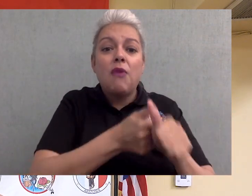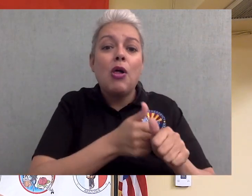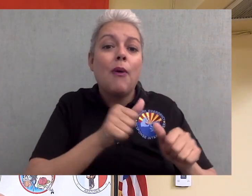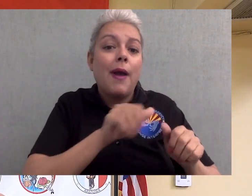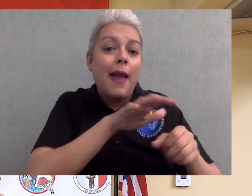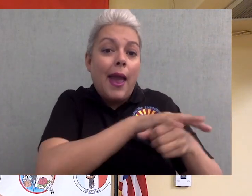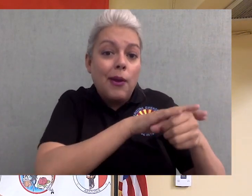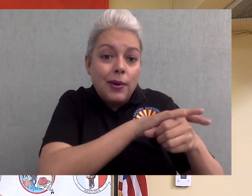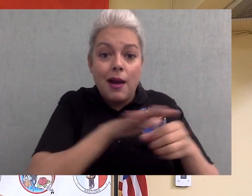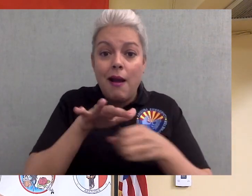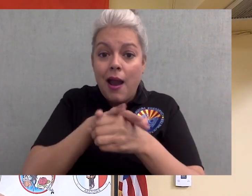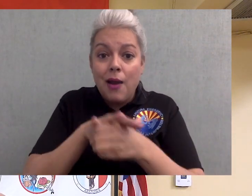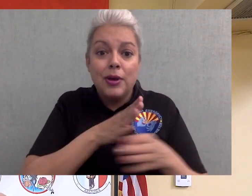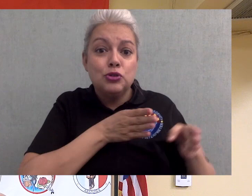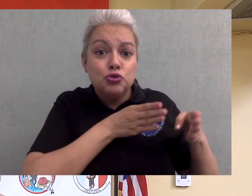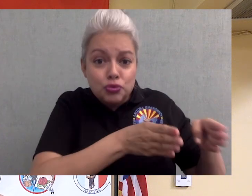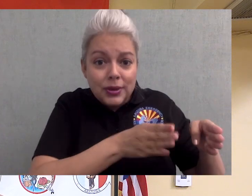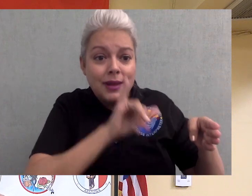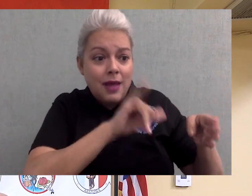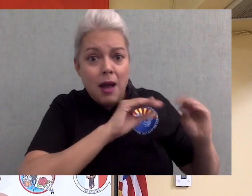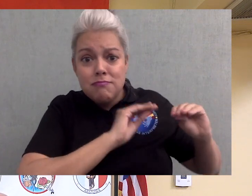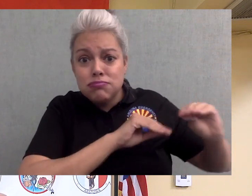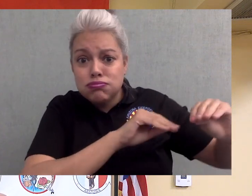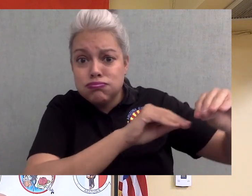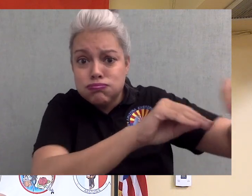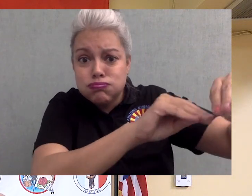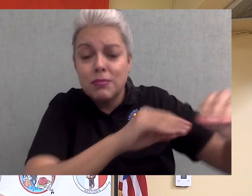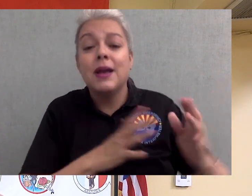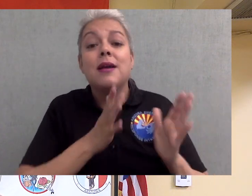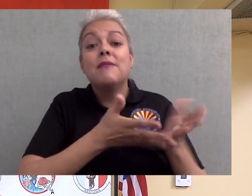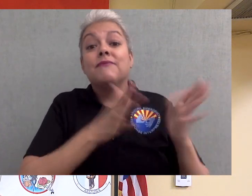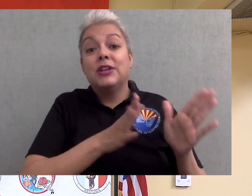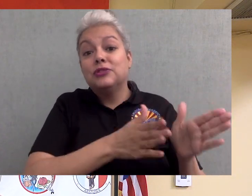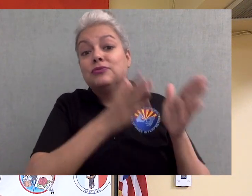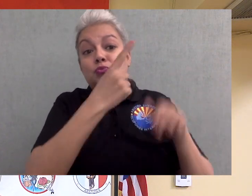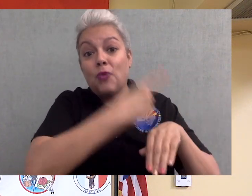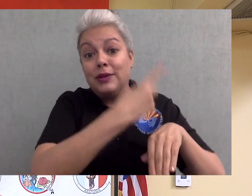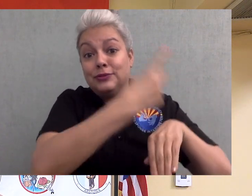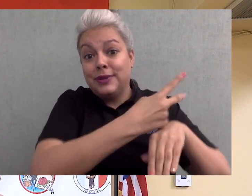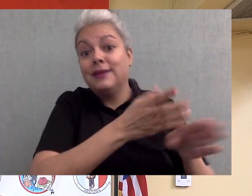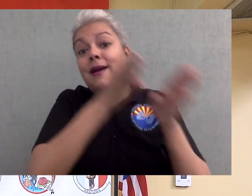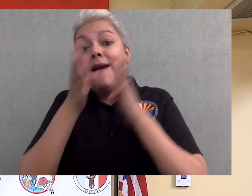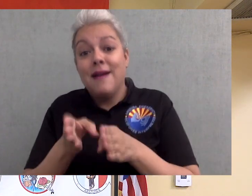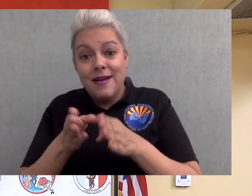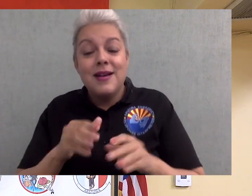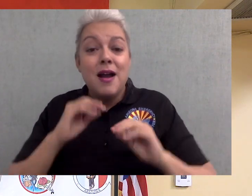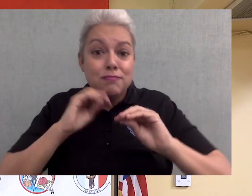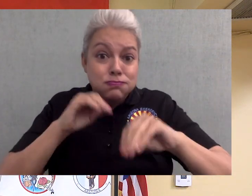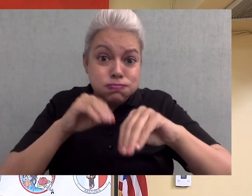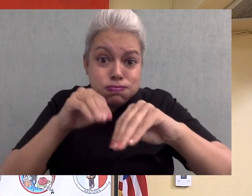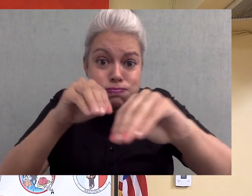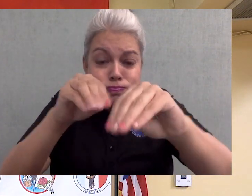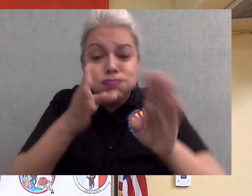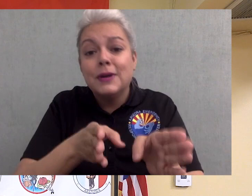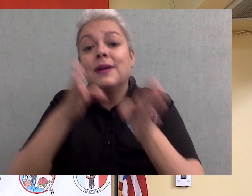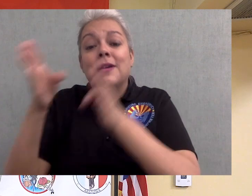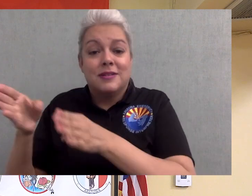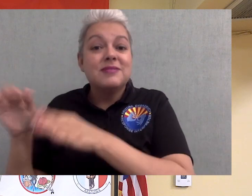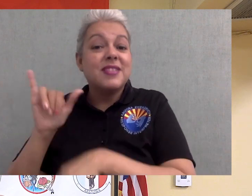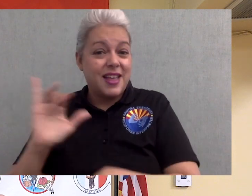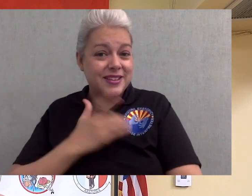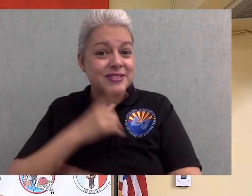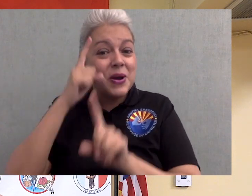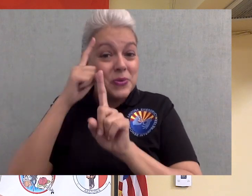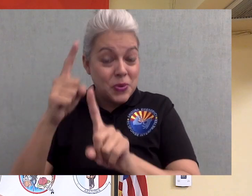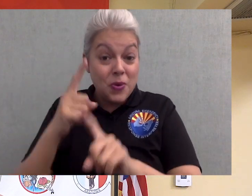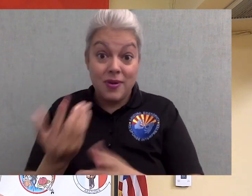areas, so they can have the installers come in and work that street in 1 or 2 days and get those done. Like I said, they're